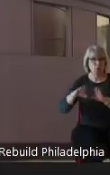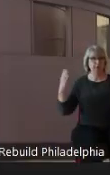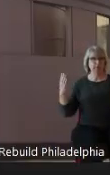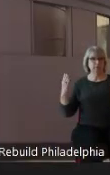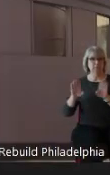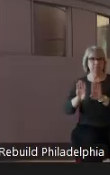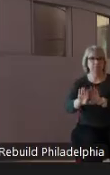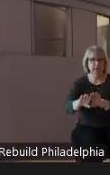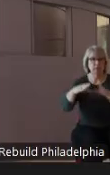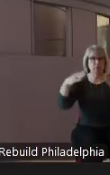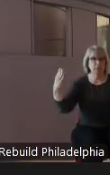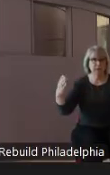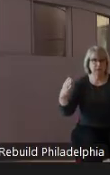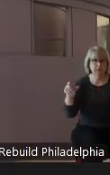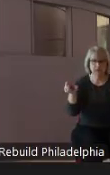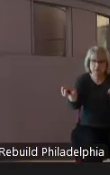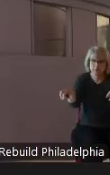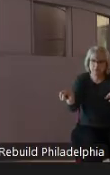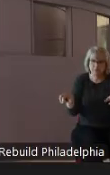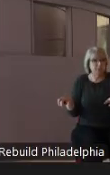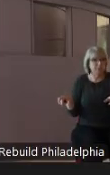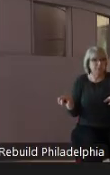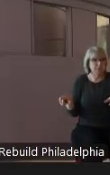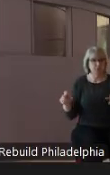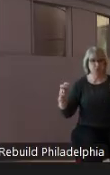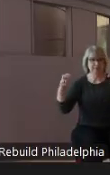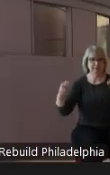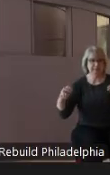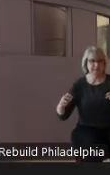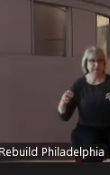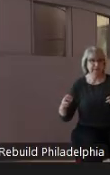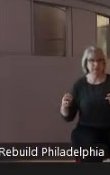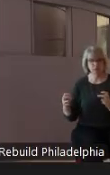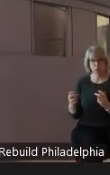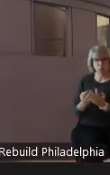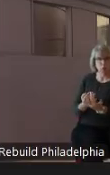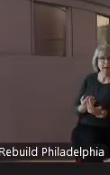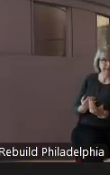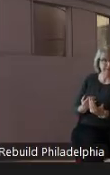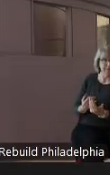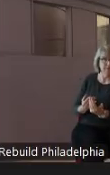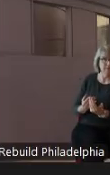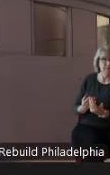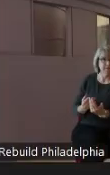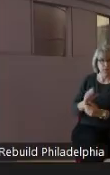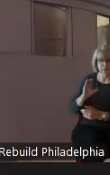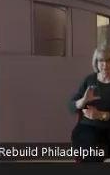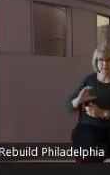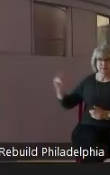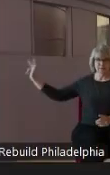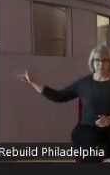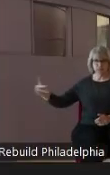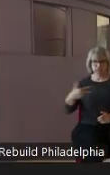that there's an area inside to wait for those who are about to be picked up by CCT or a